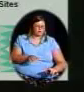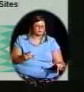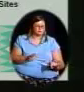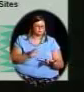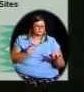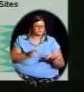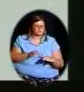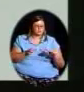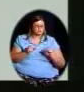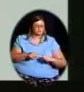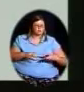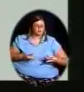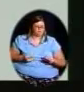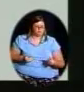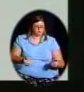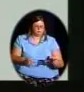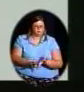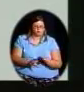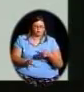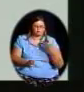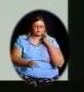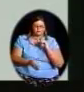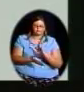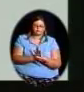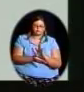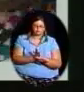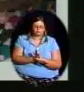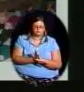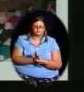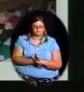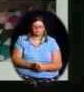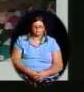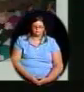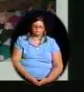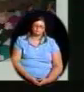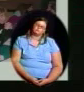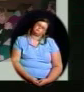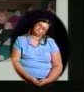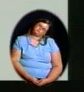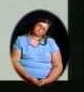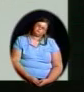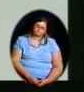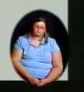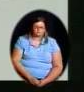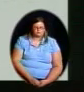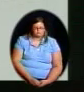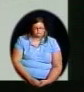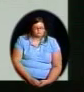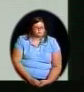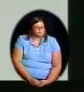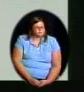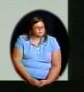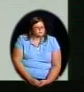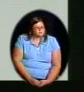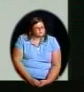have a smooth opening of the school year. Well, go forward here. Well,